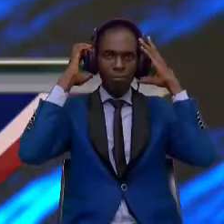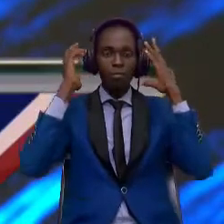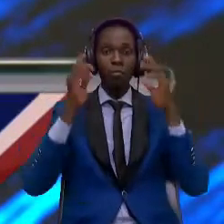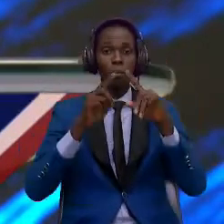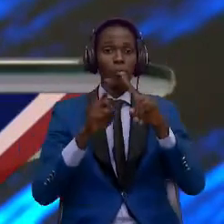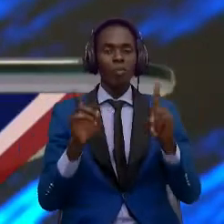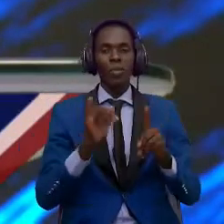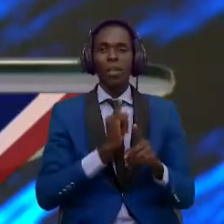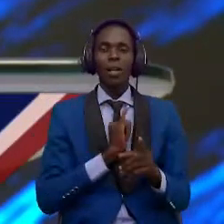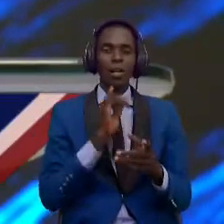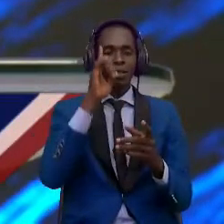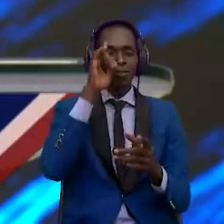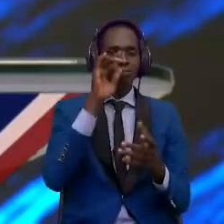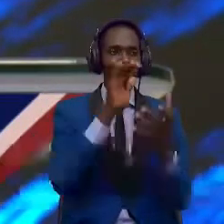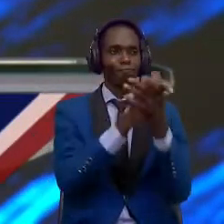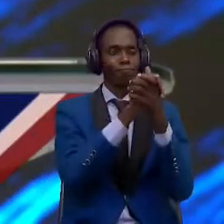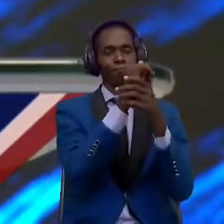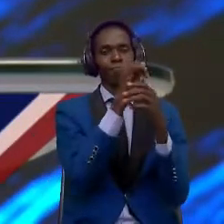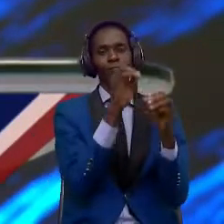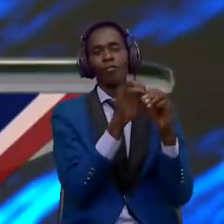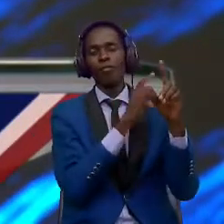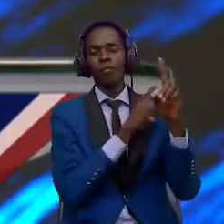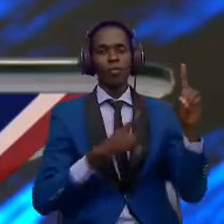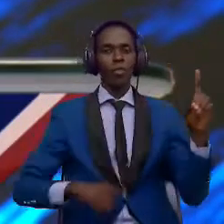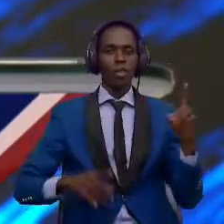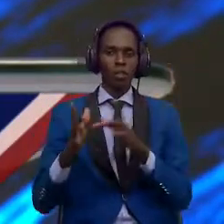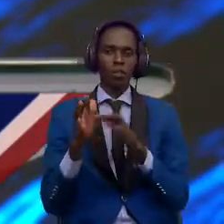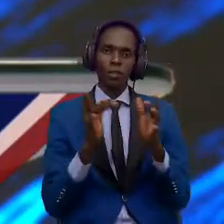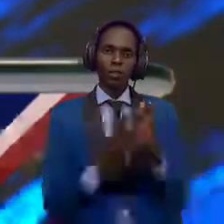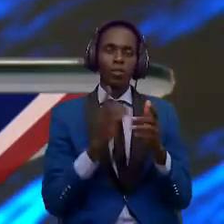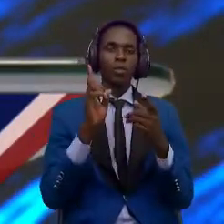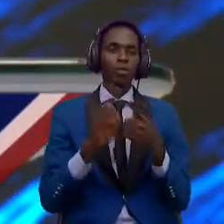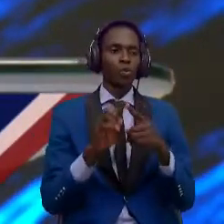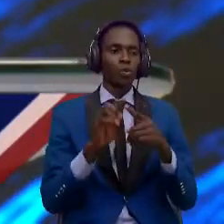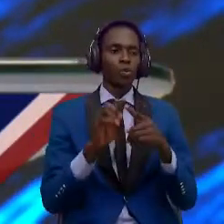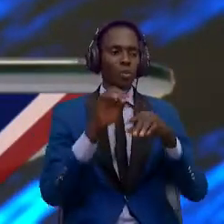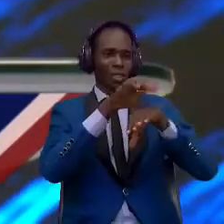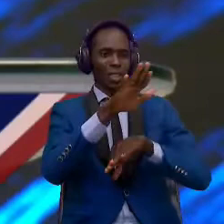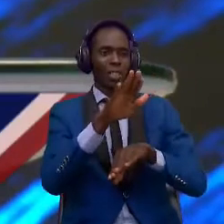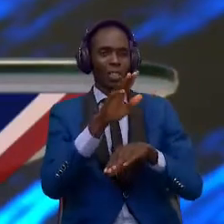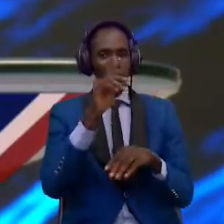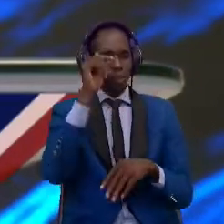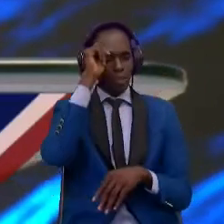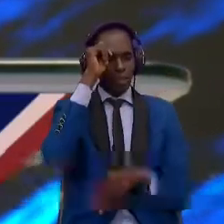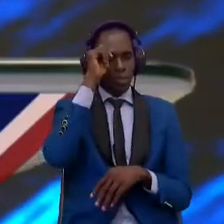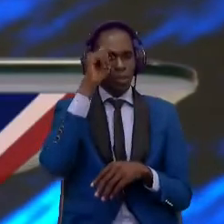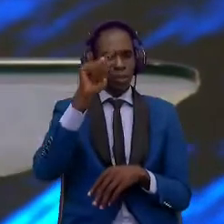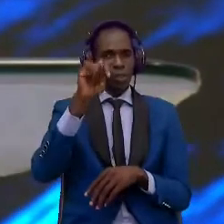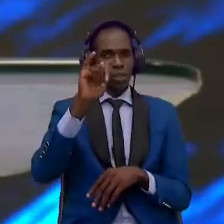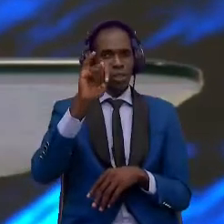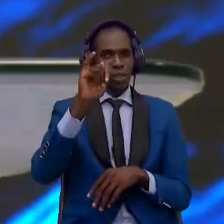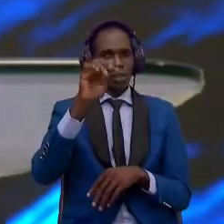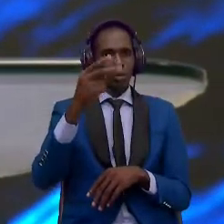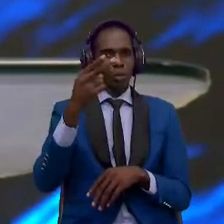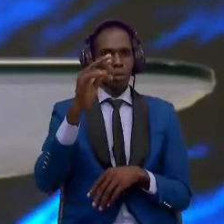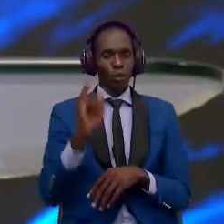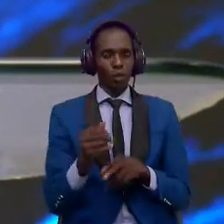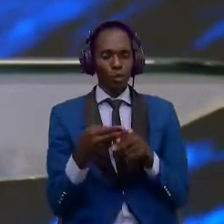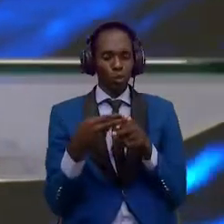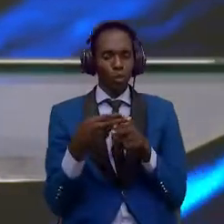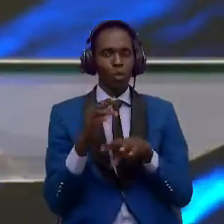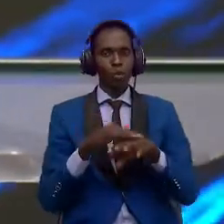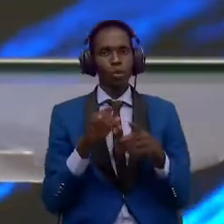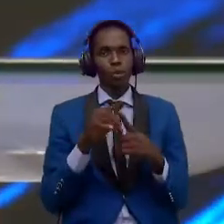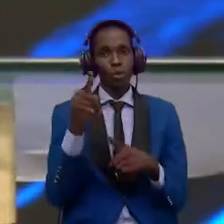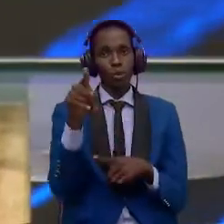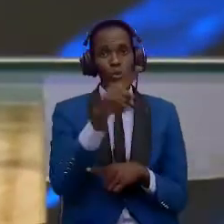in the Lord, in the Lord Jesus, to send Timothy shortly unto you. And Timothy